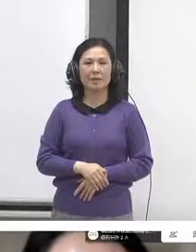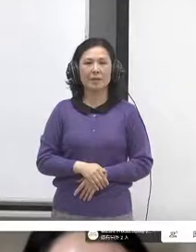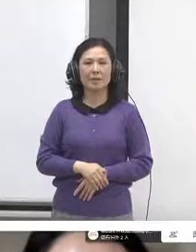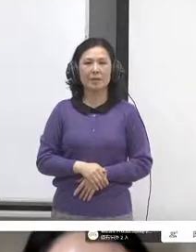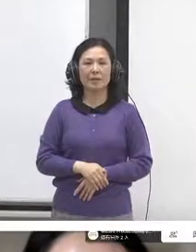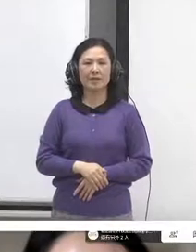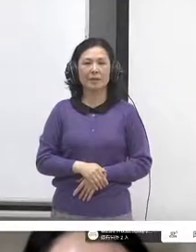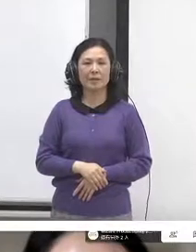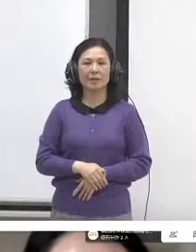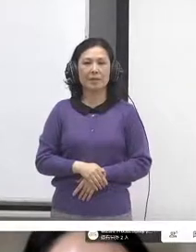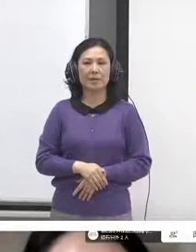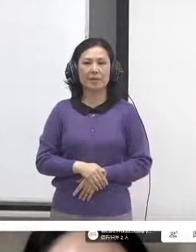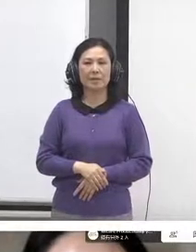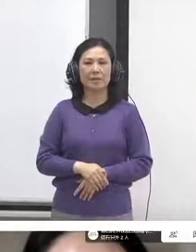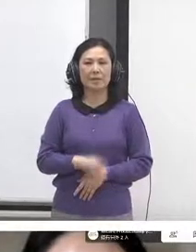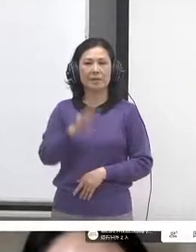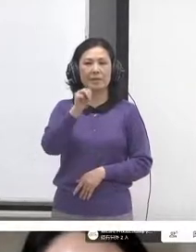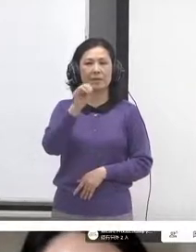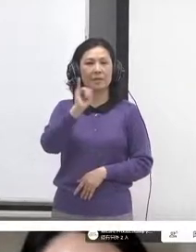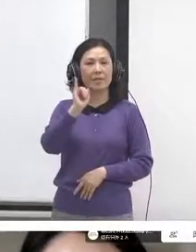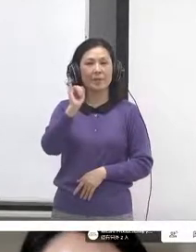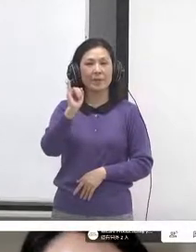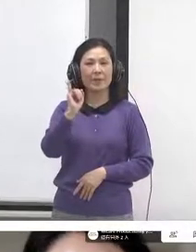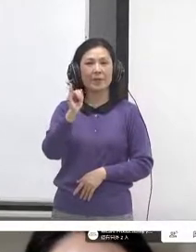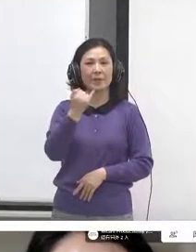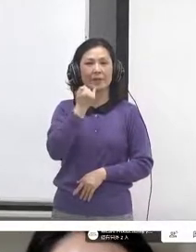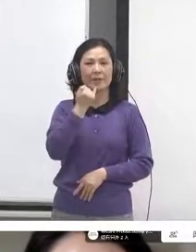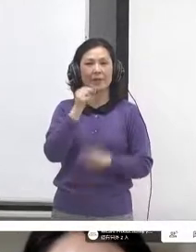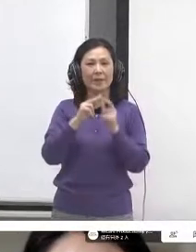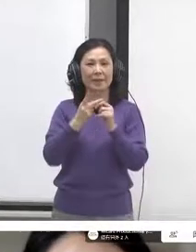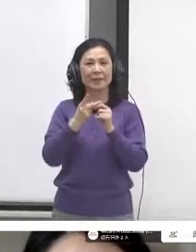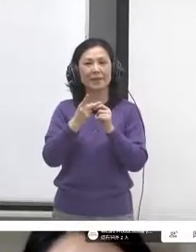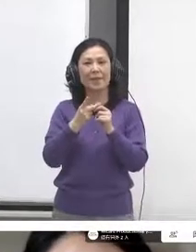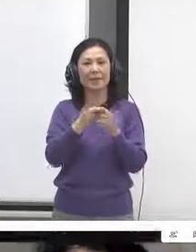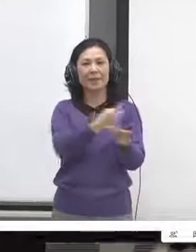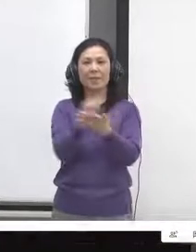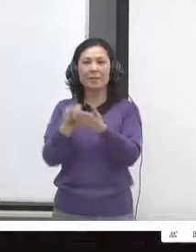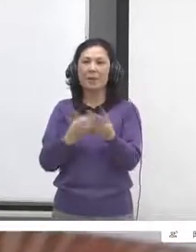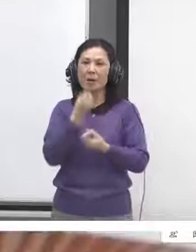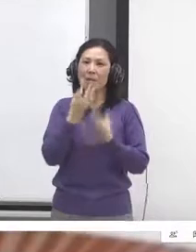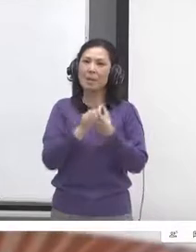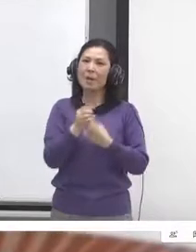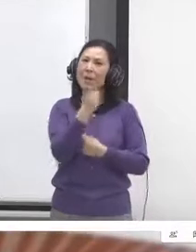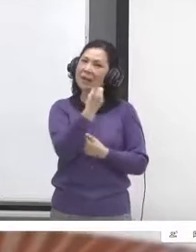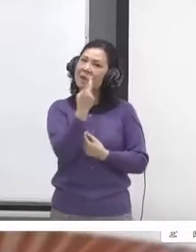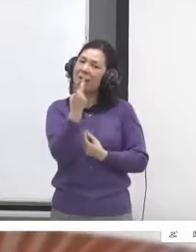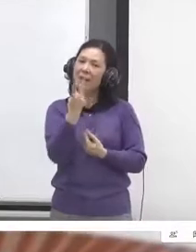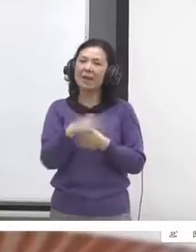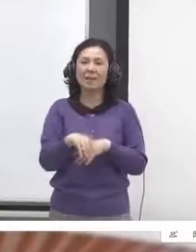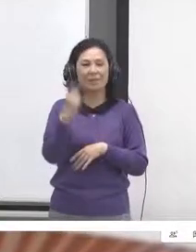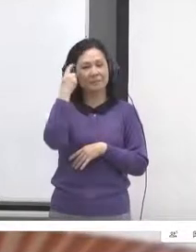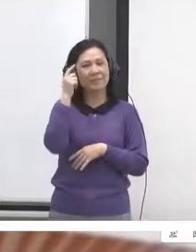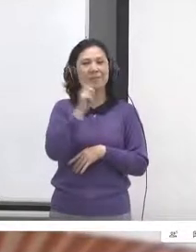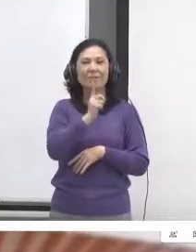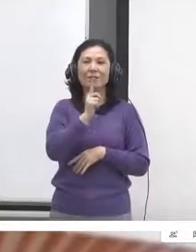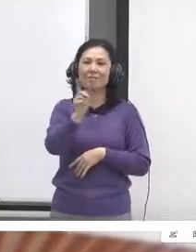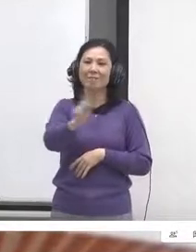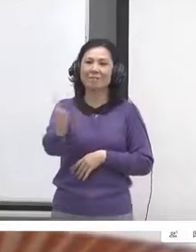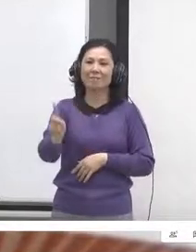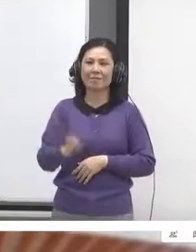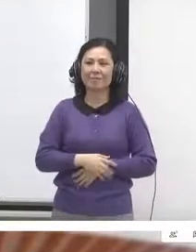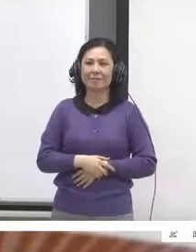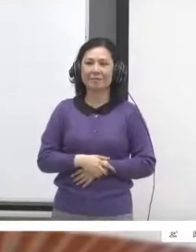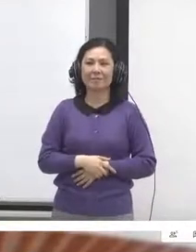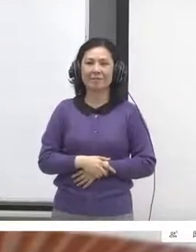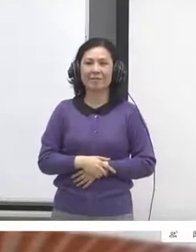Talk like okay. One or two things about what you want to share. So can you continue the